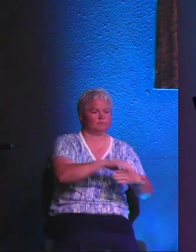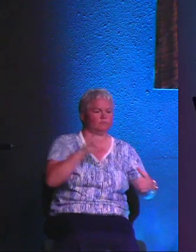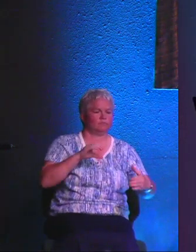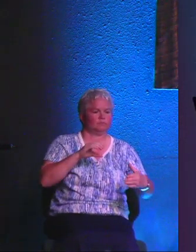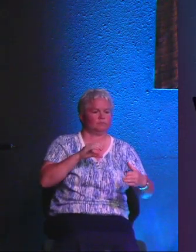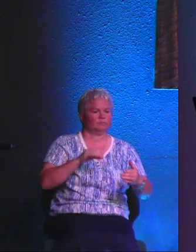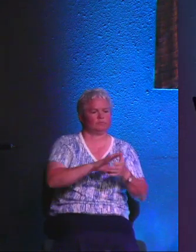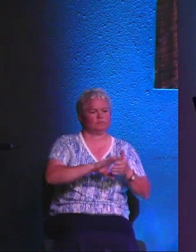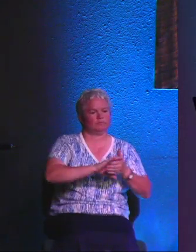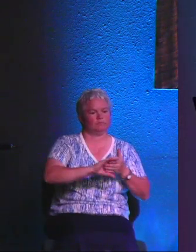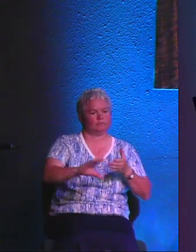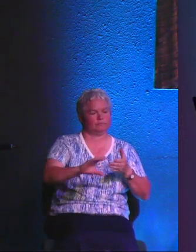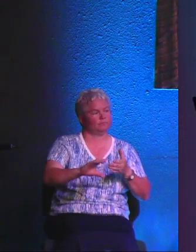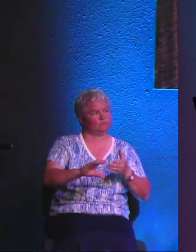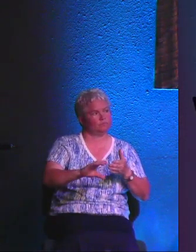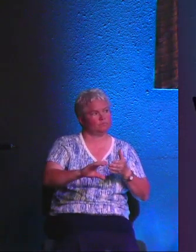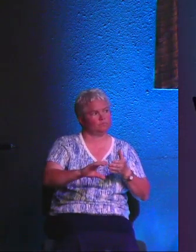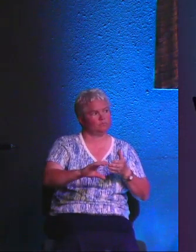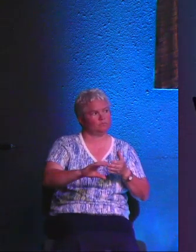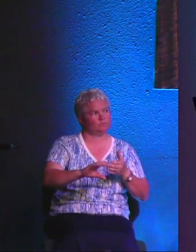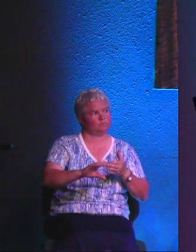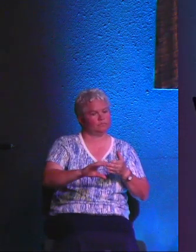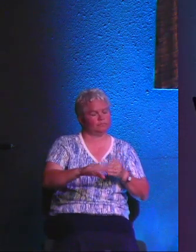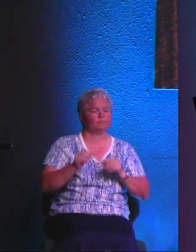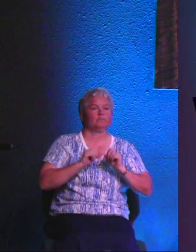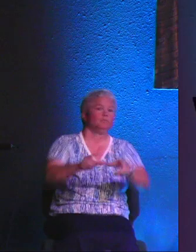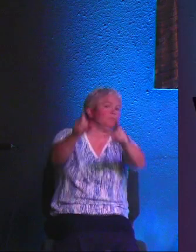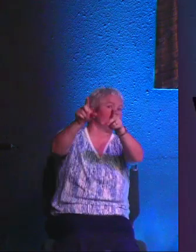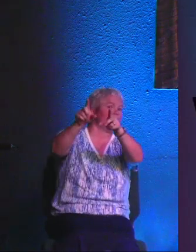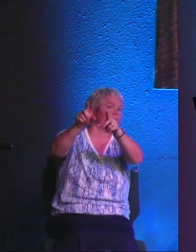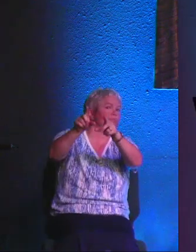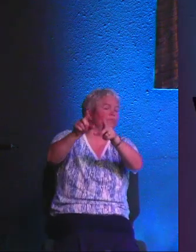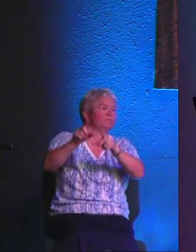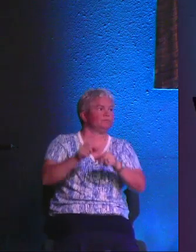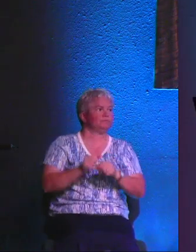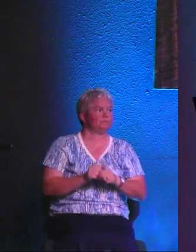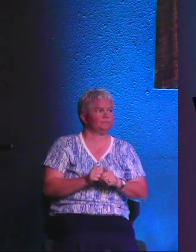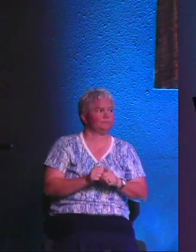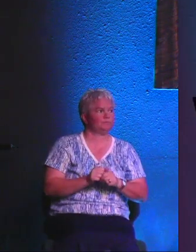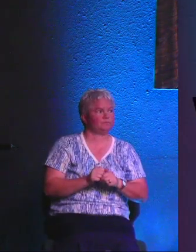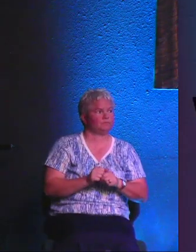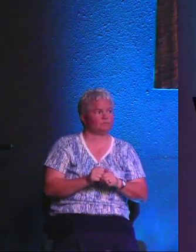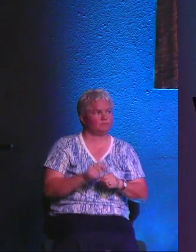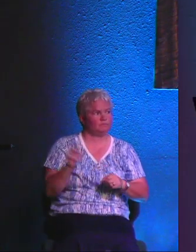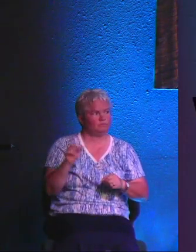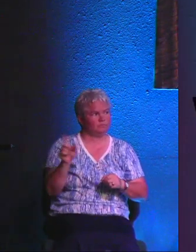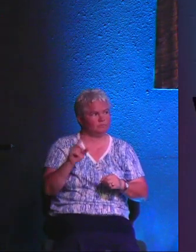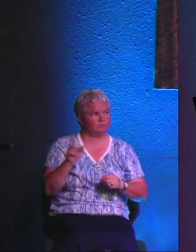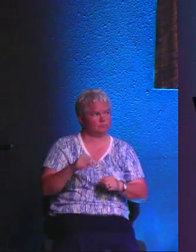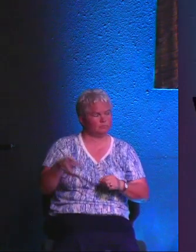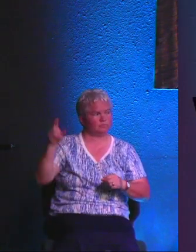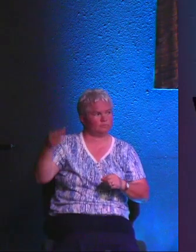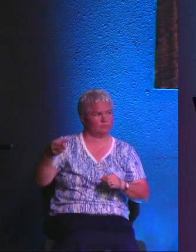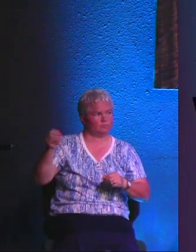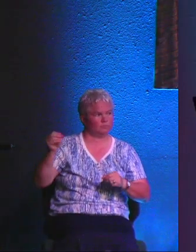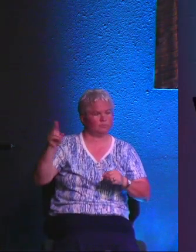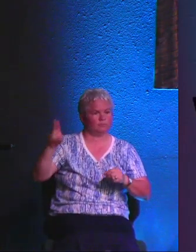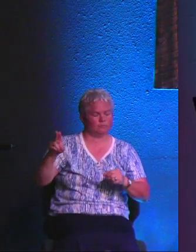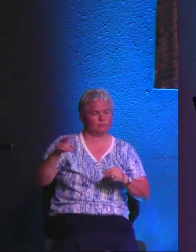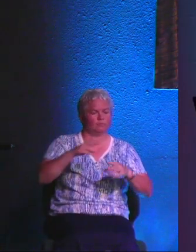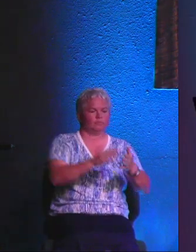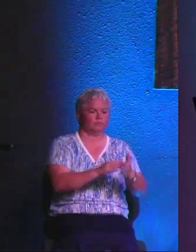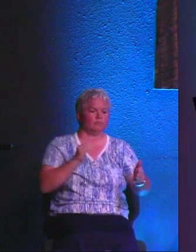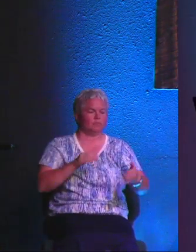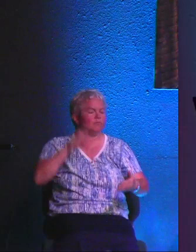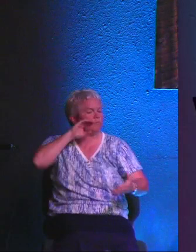her email address, and without realizing his error, he sent the email. Meanwhile, somewhere in Houston, a widow had just